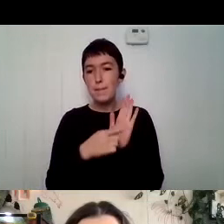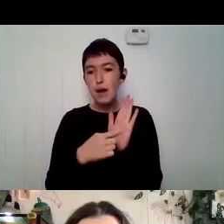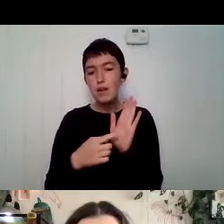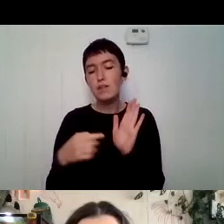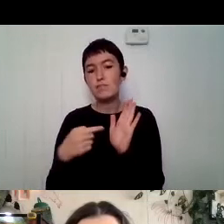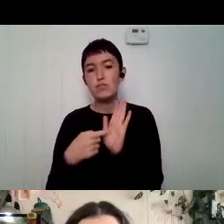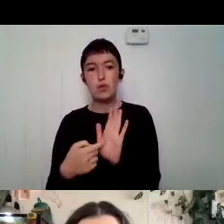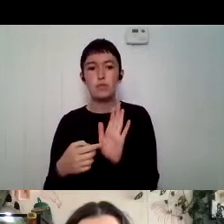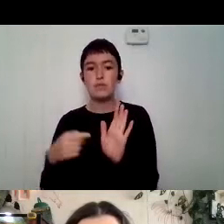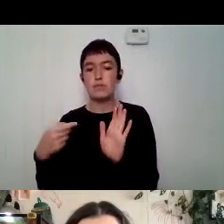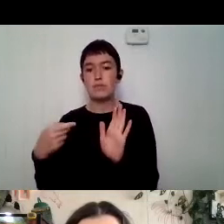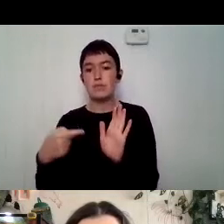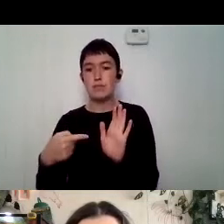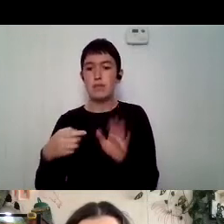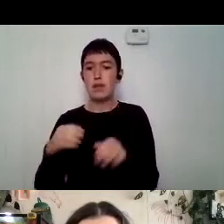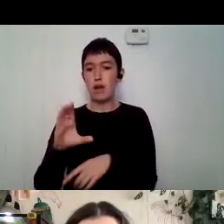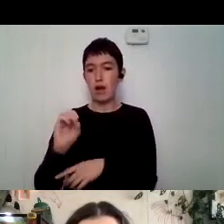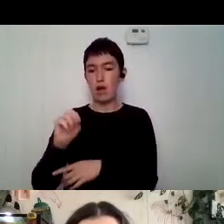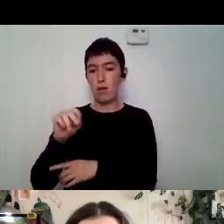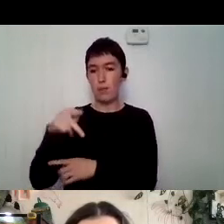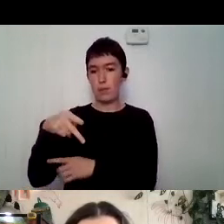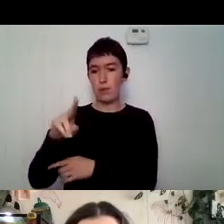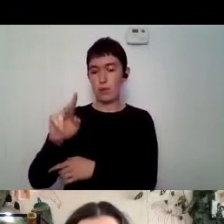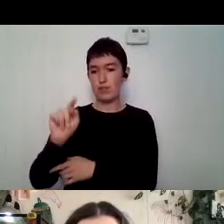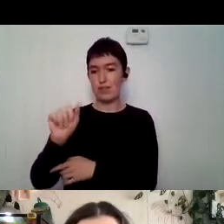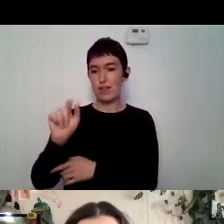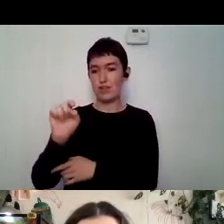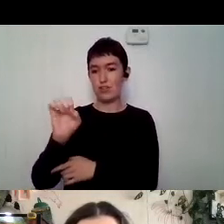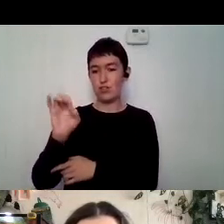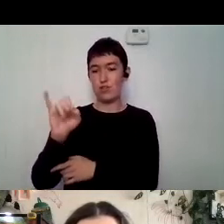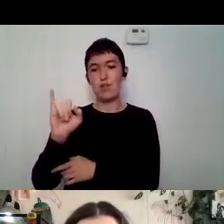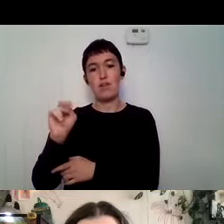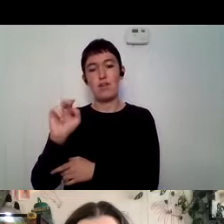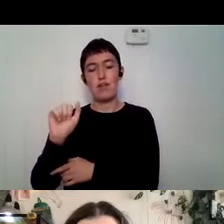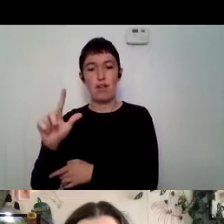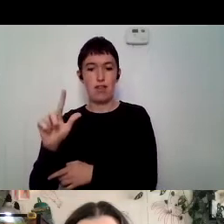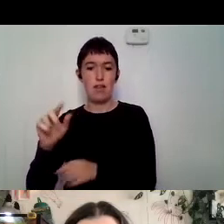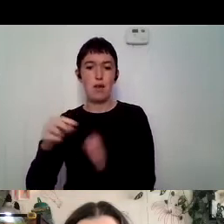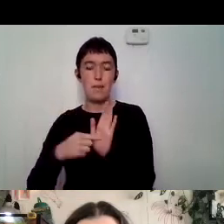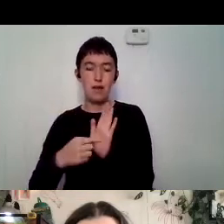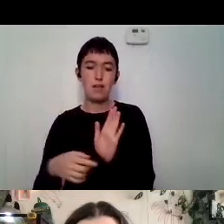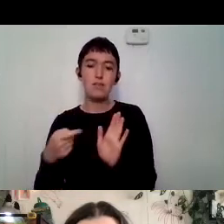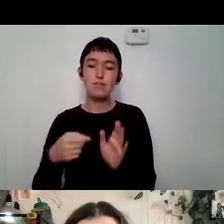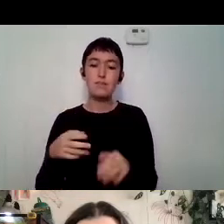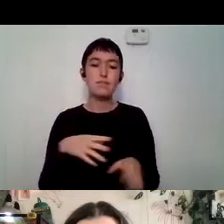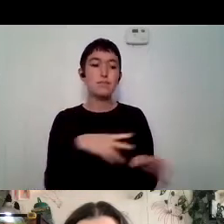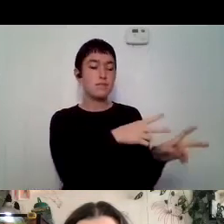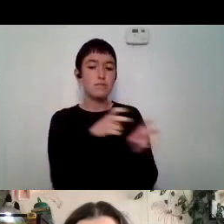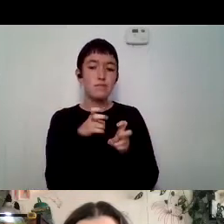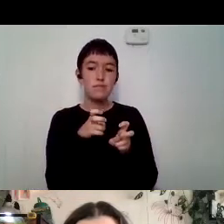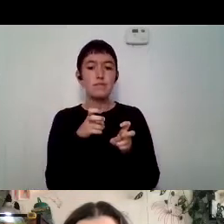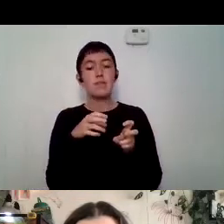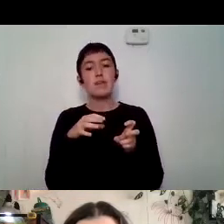this. So you have this kind of network in the middle, which is the neural network, and it takes some kind of input data and returns to you some output